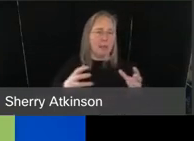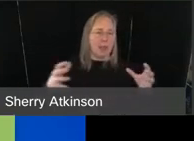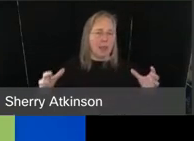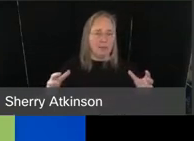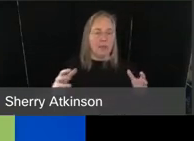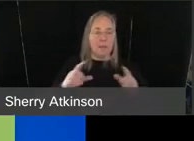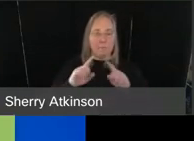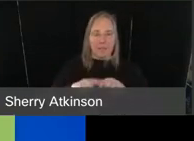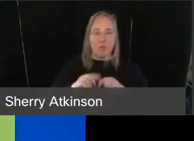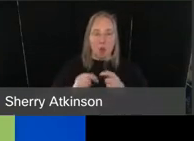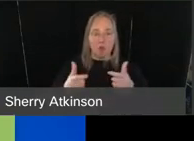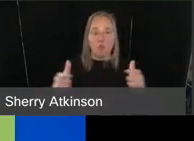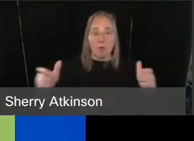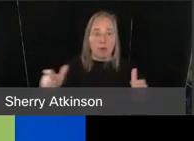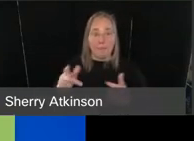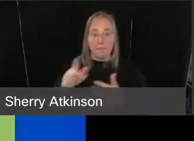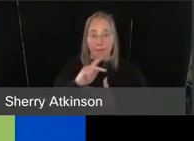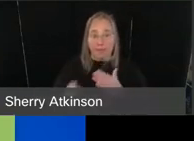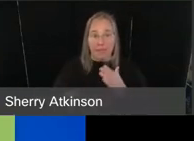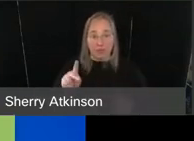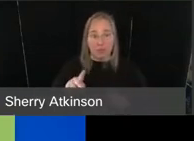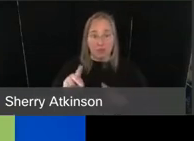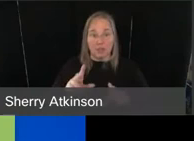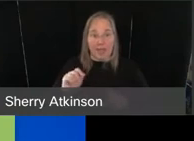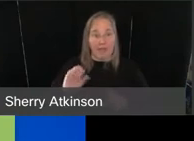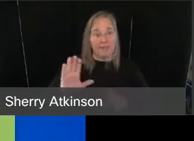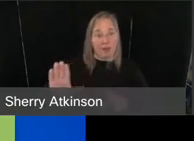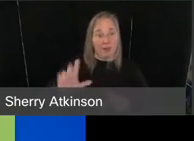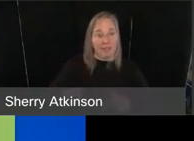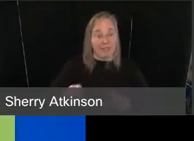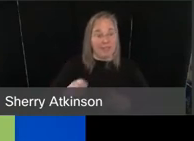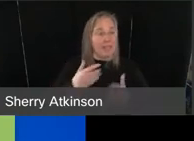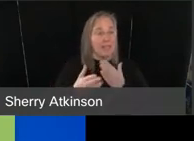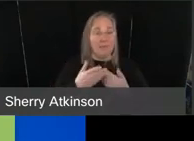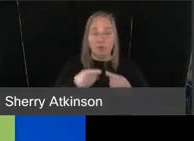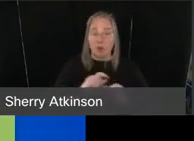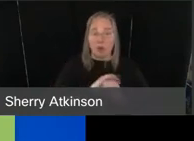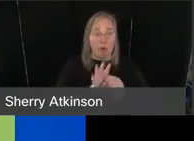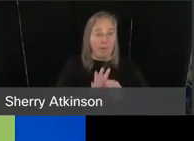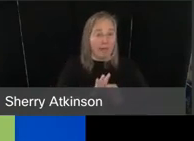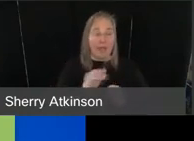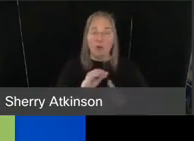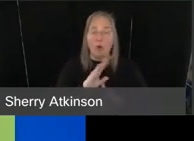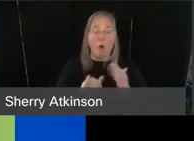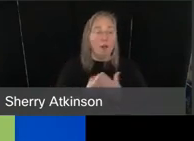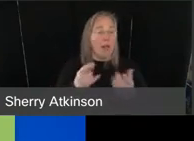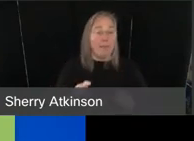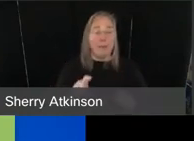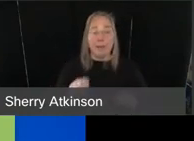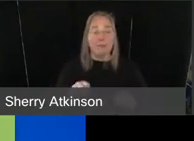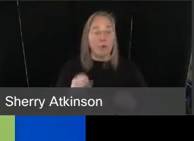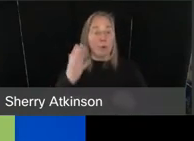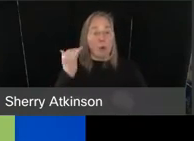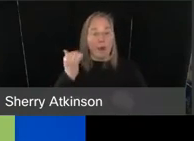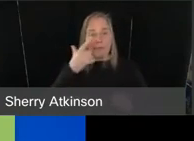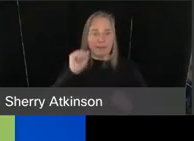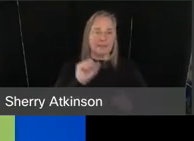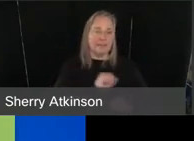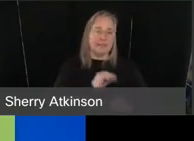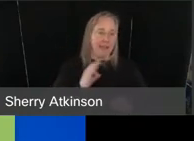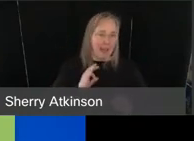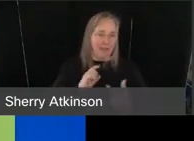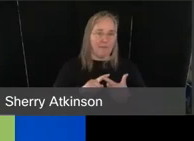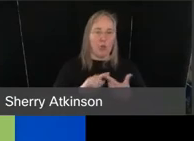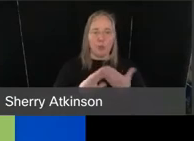growing population and their needs, even during COVID. And it's all made possible because of our staff, the